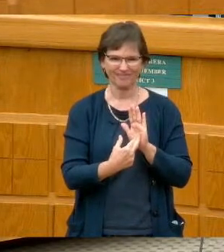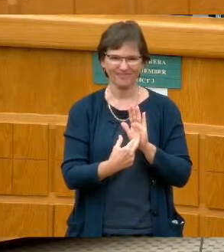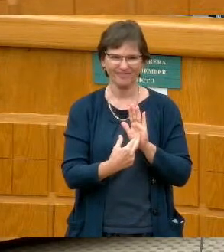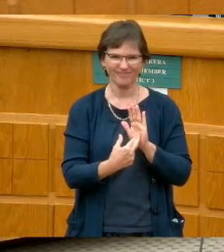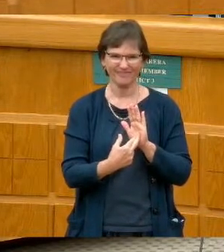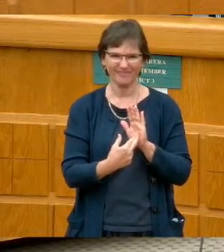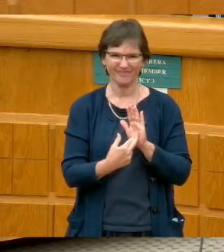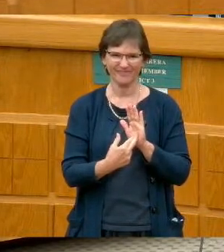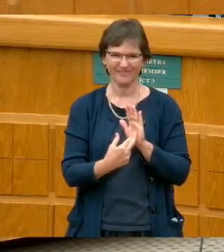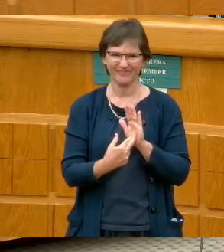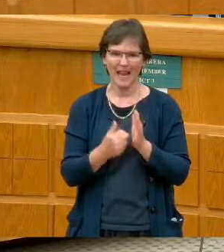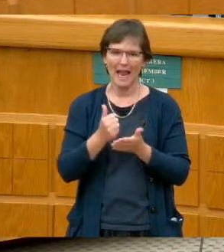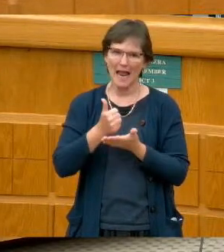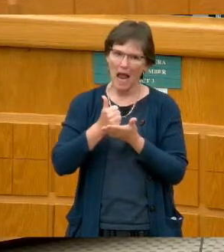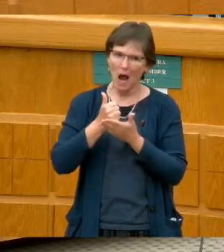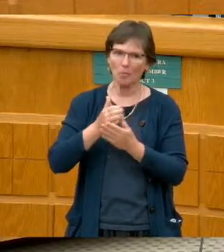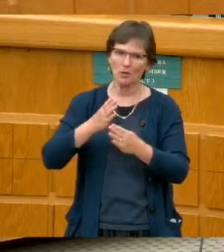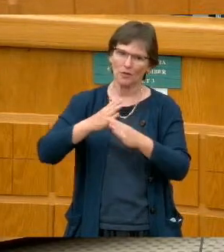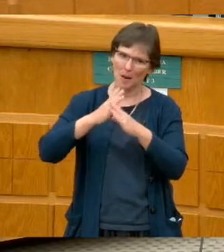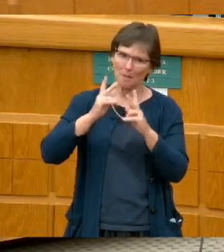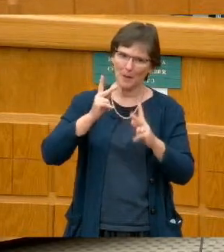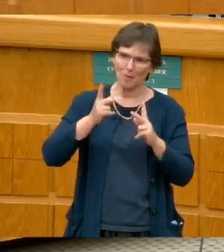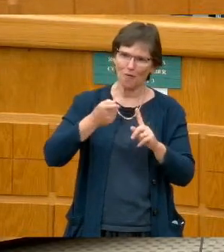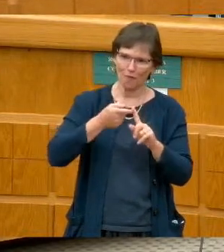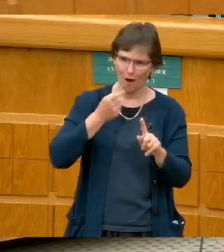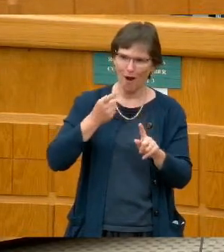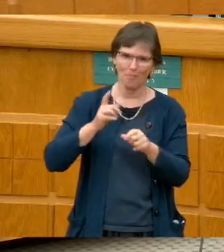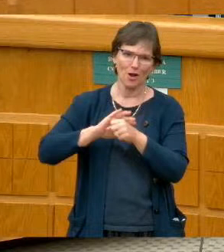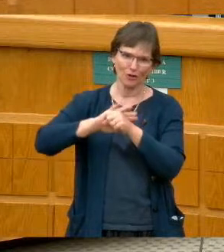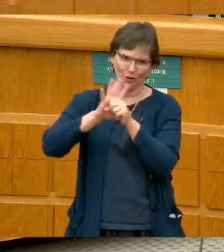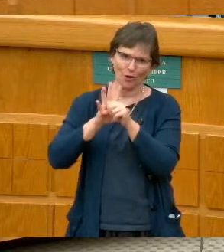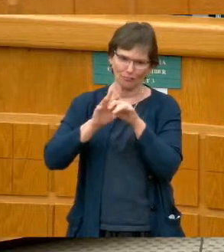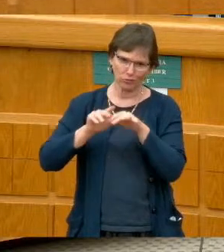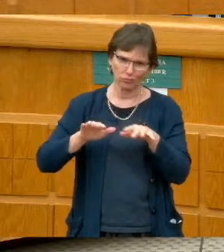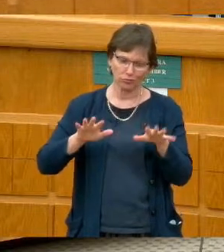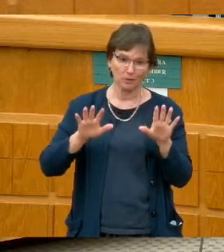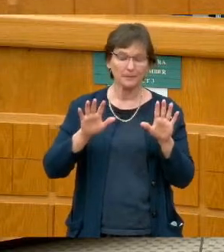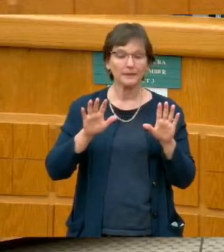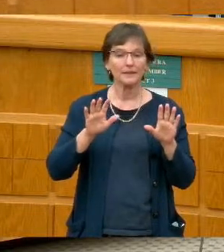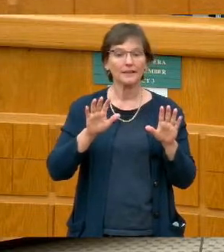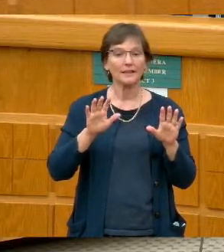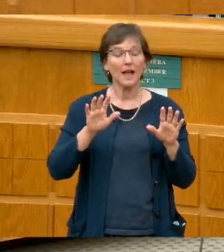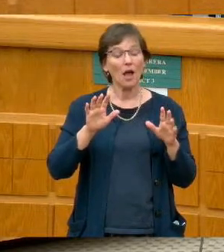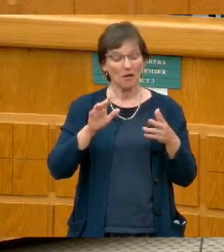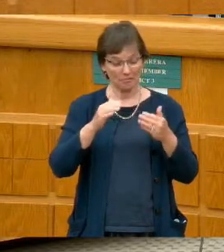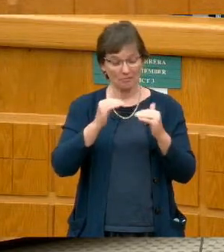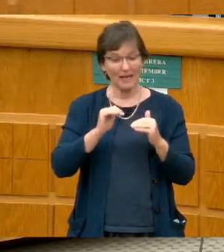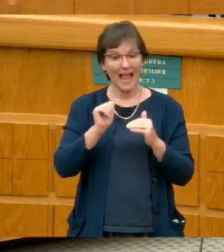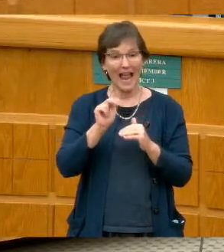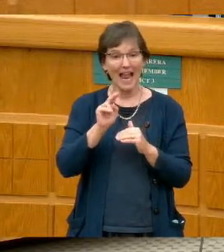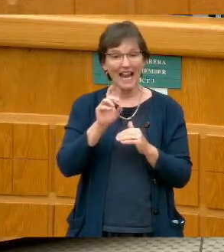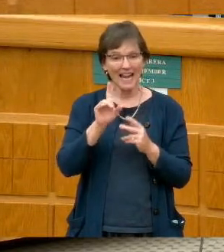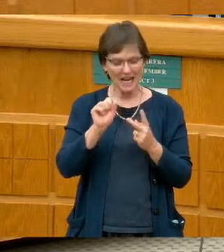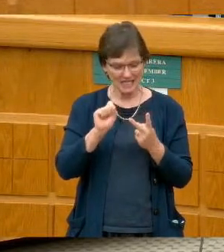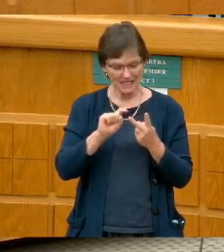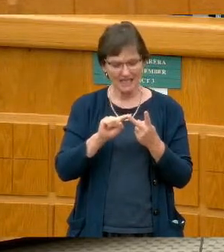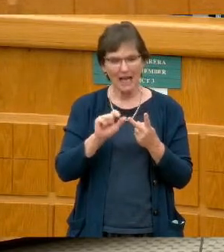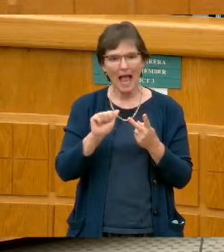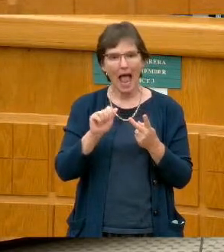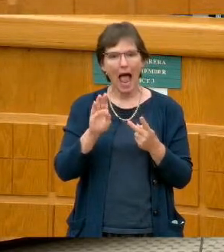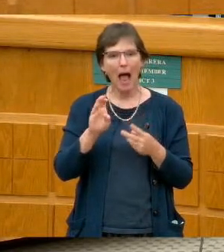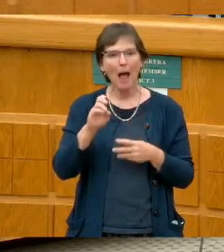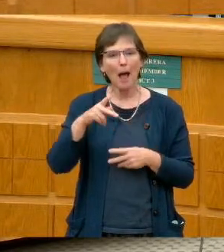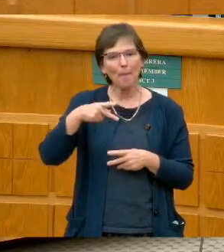fight. I've already mentioned Andy's Country Kitchen, Applebee's Grill and Bar, B&J's Pizza, the